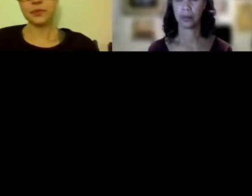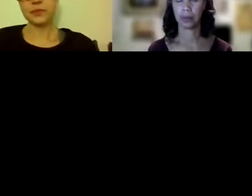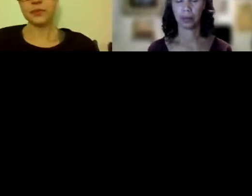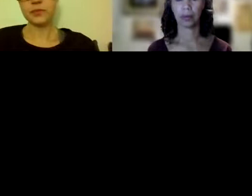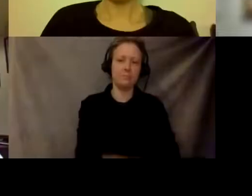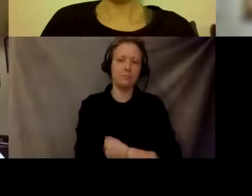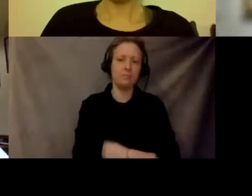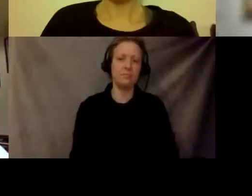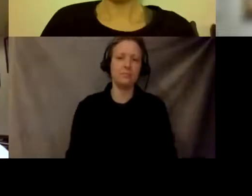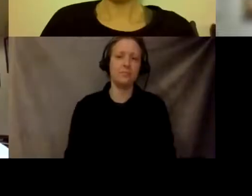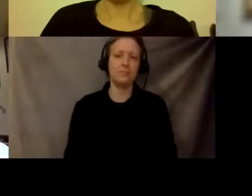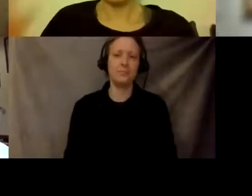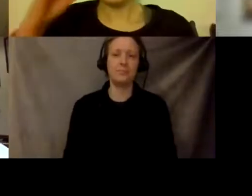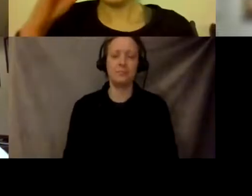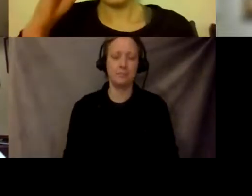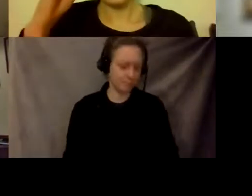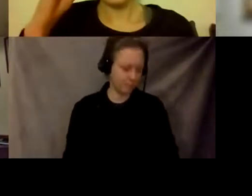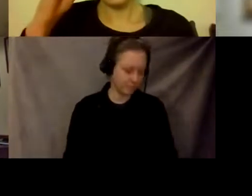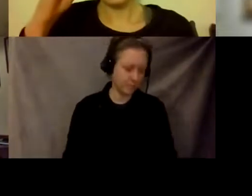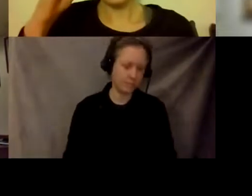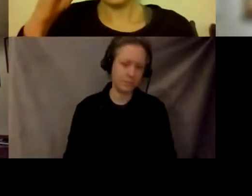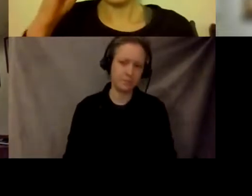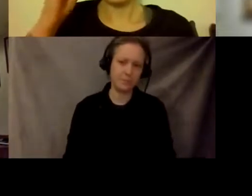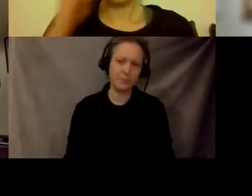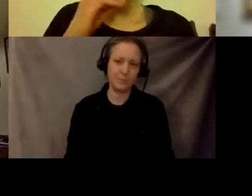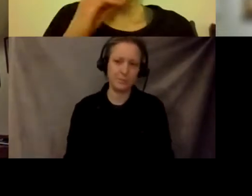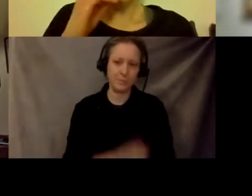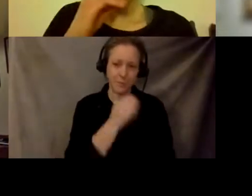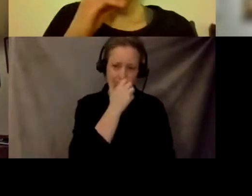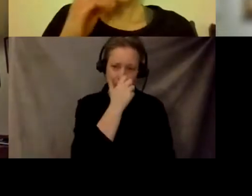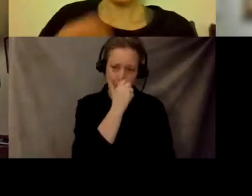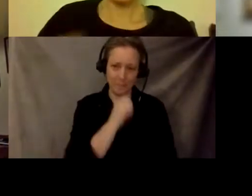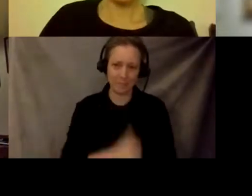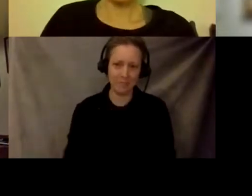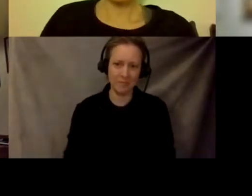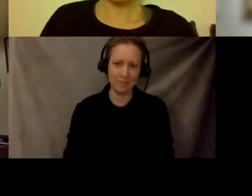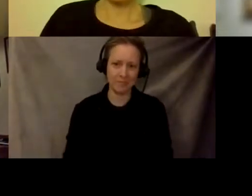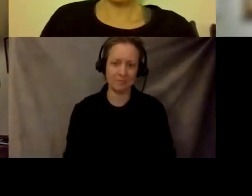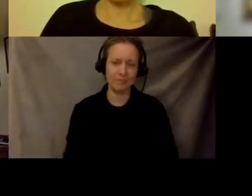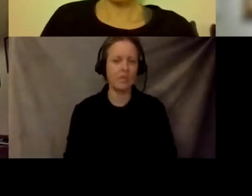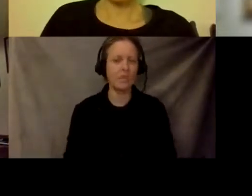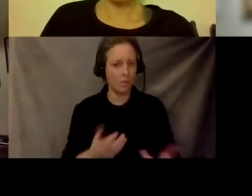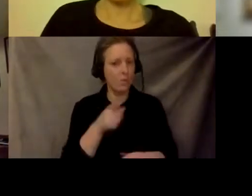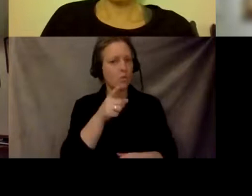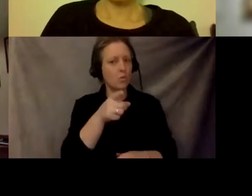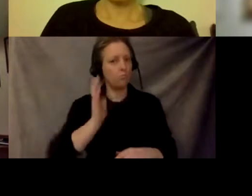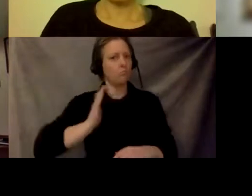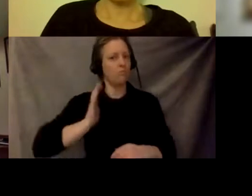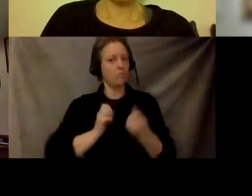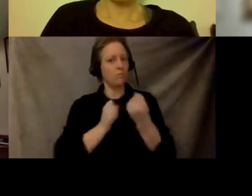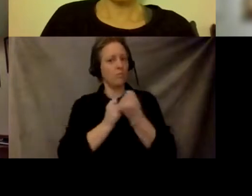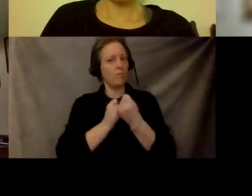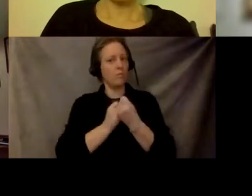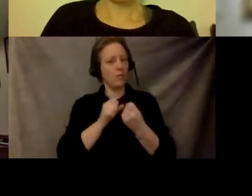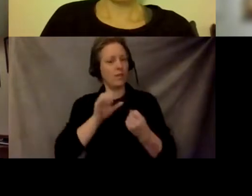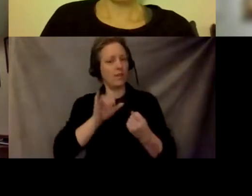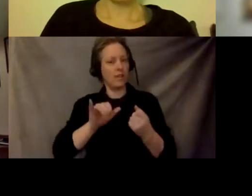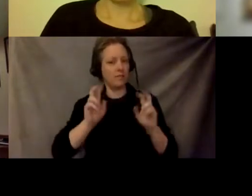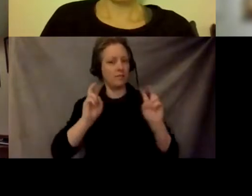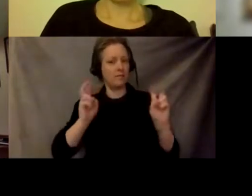know, you were a supporter of coming around that mountain. I have been as well, and want to